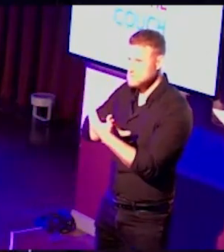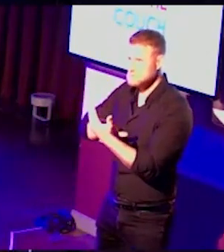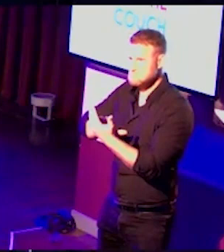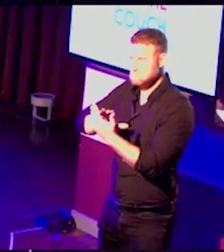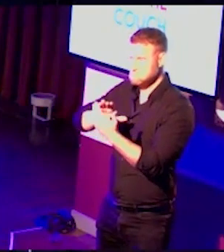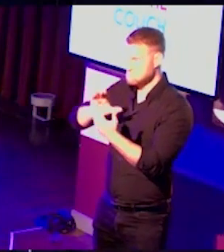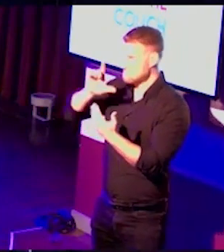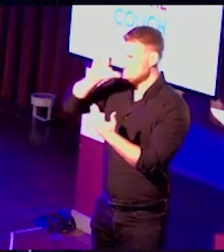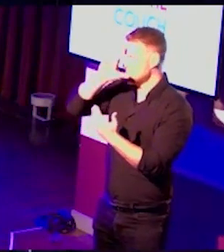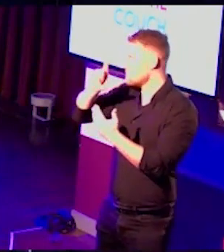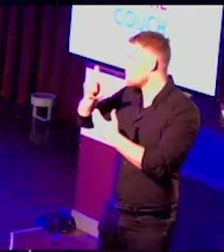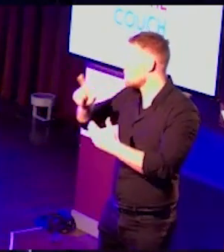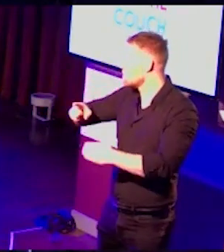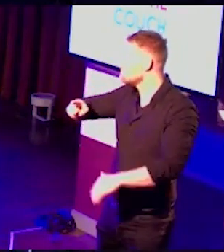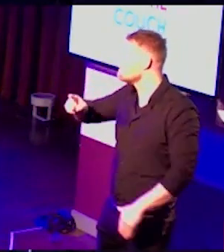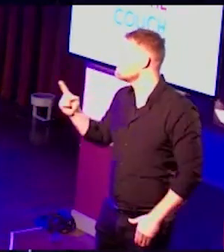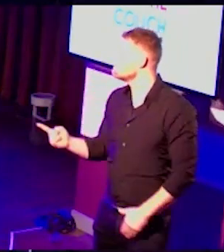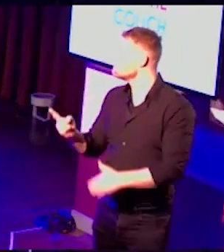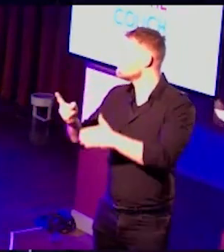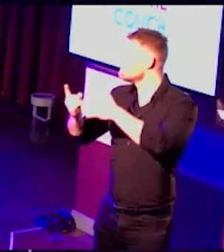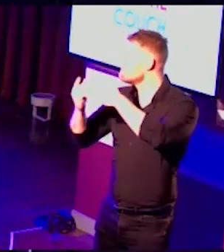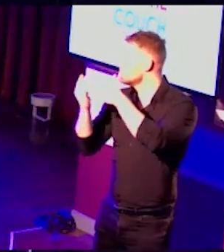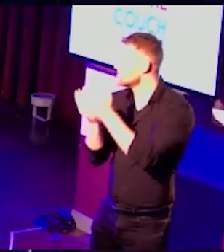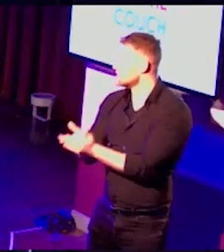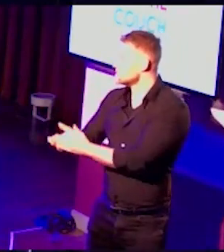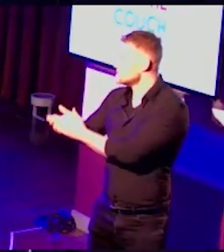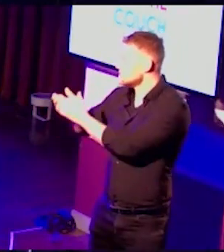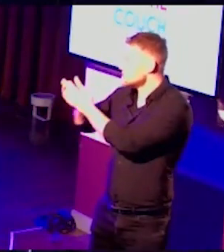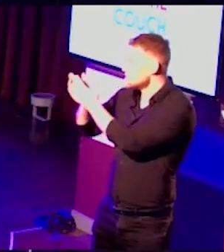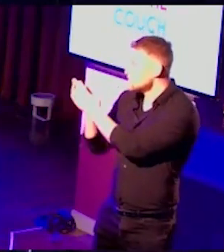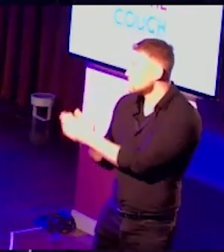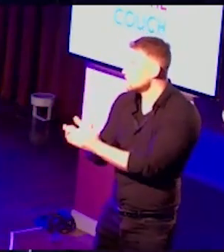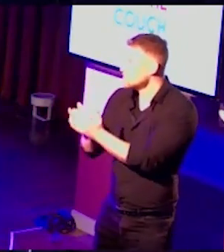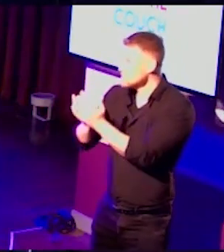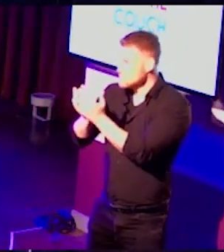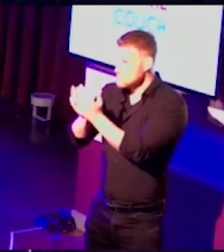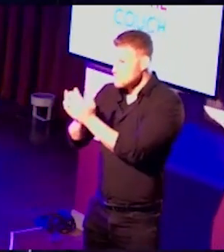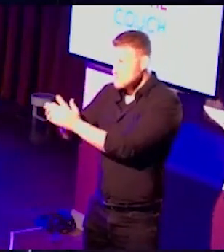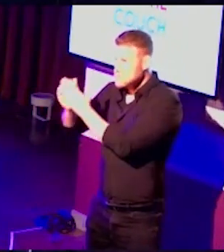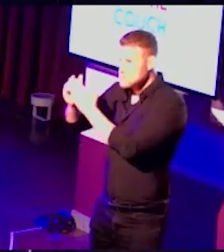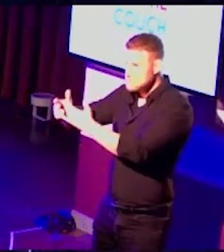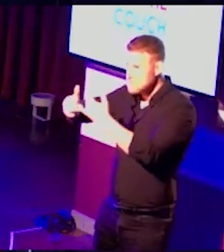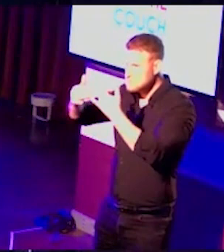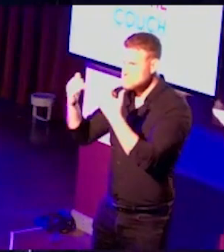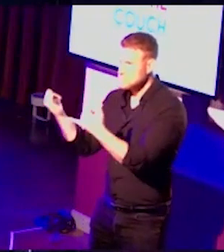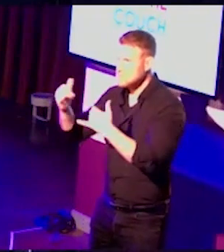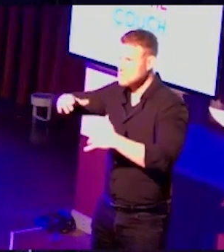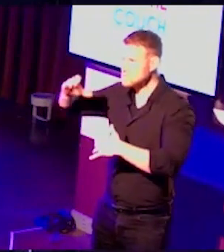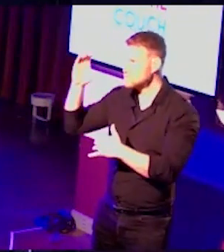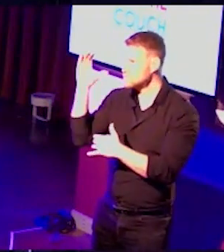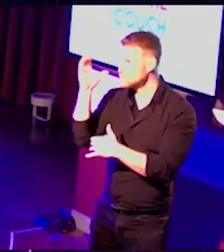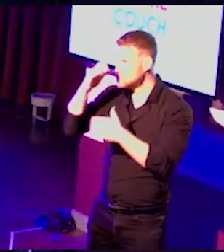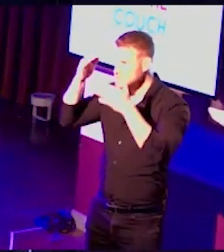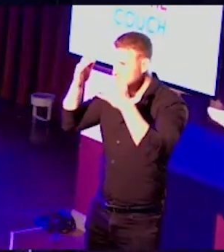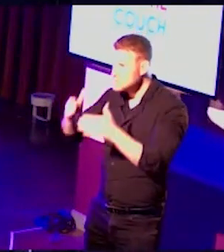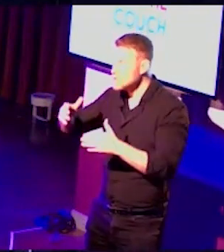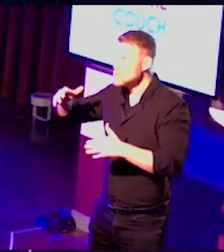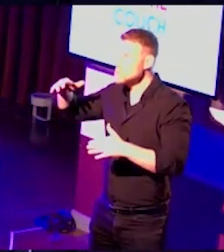the sea. But suddenly among such daring strangers, I've never been in